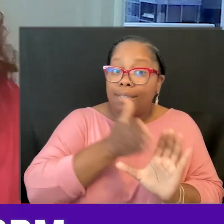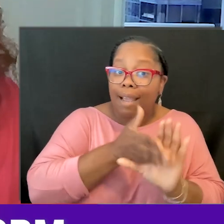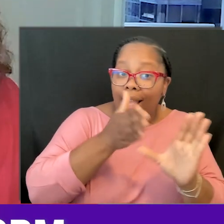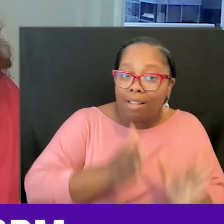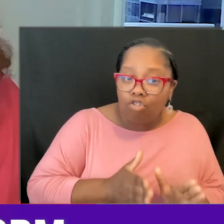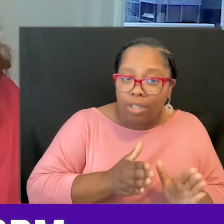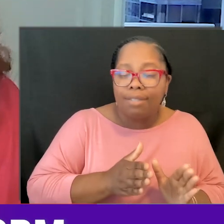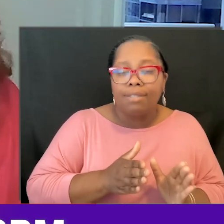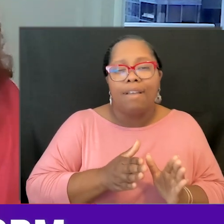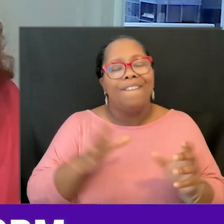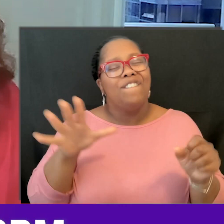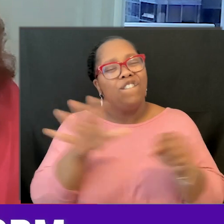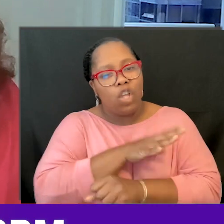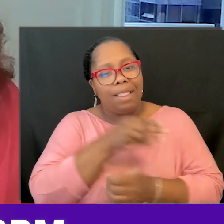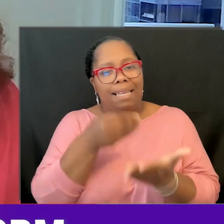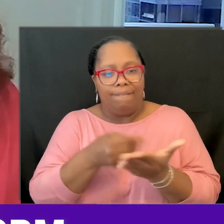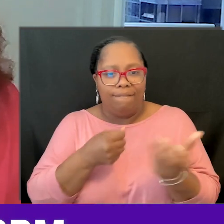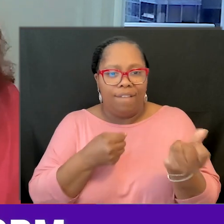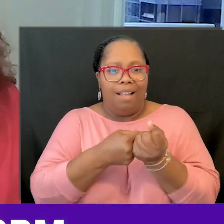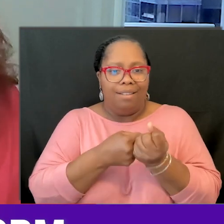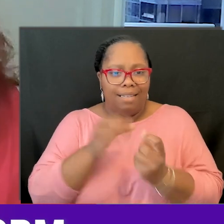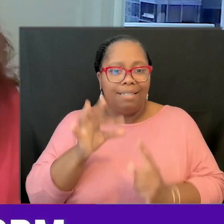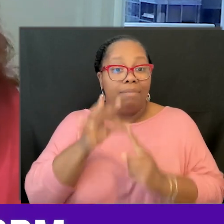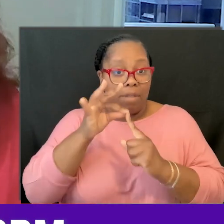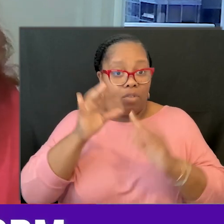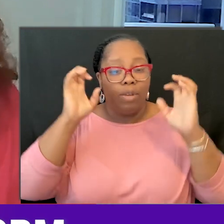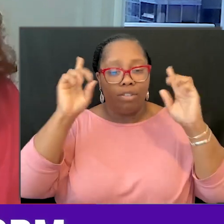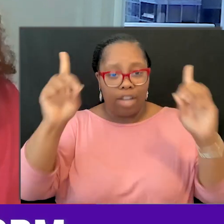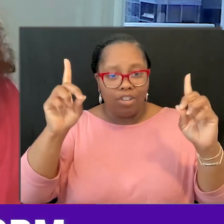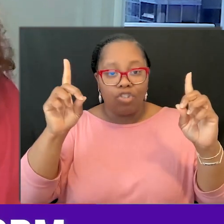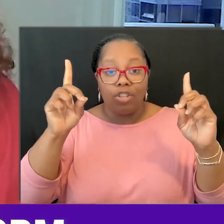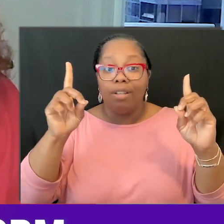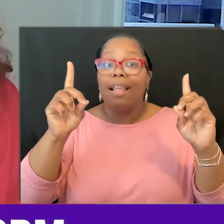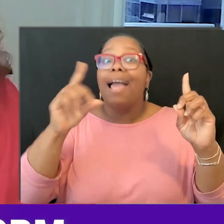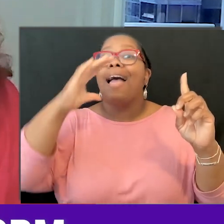fully funded special education, and the Black